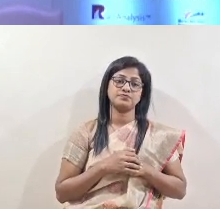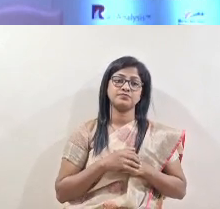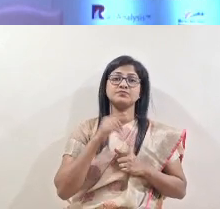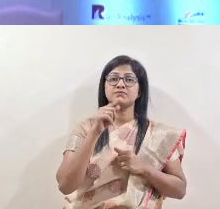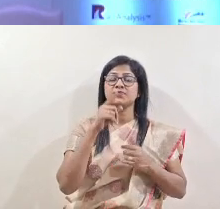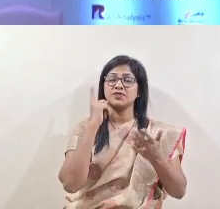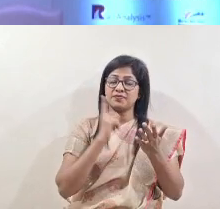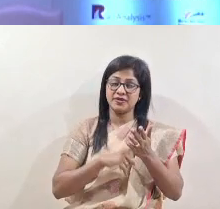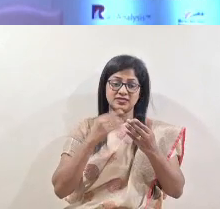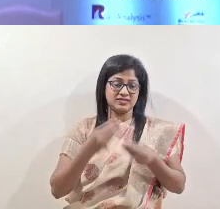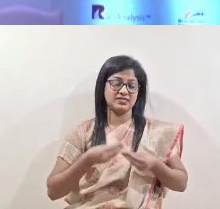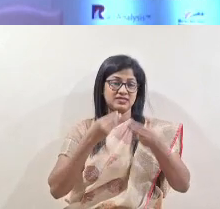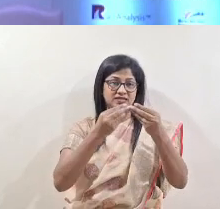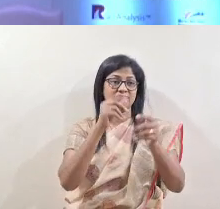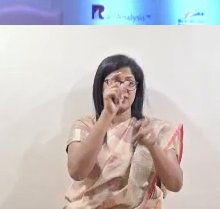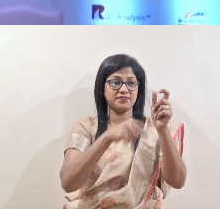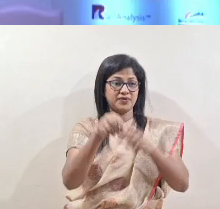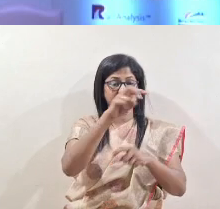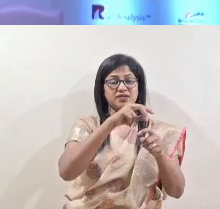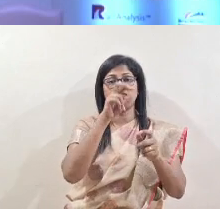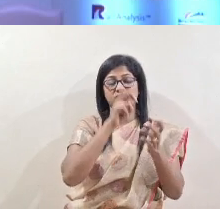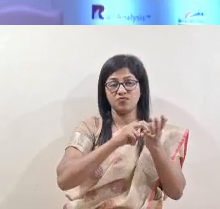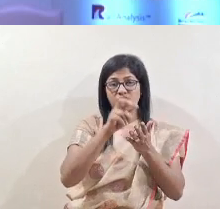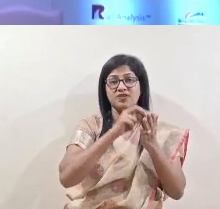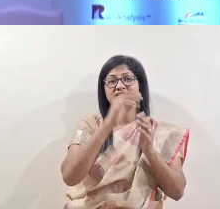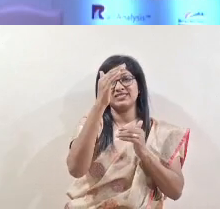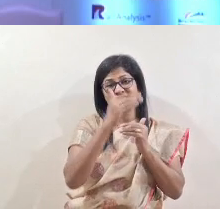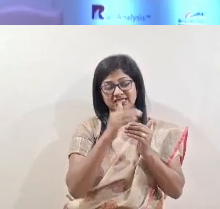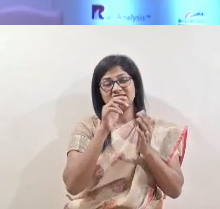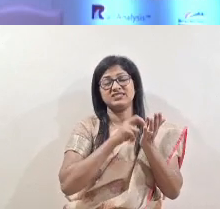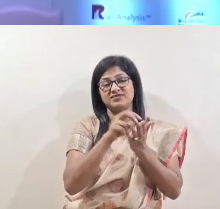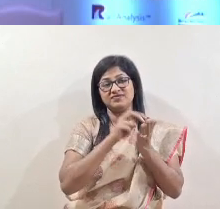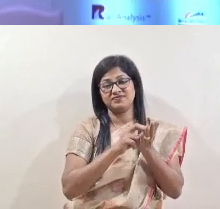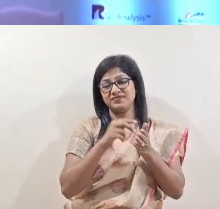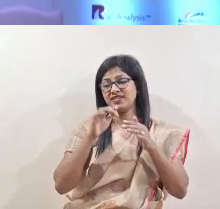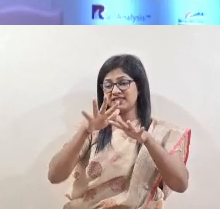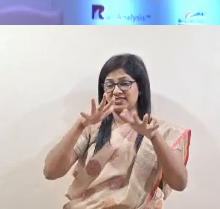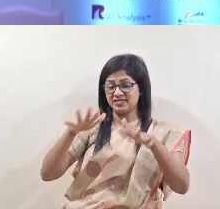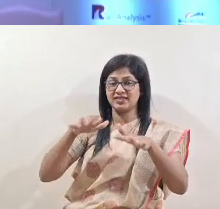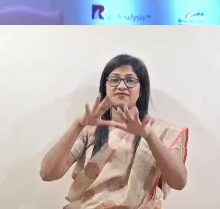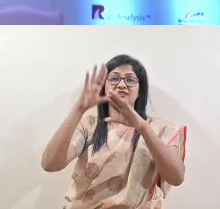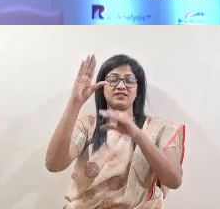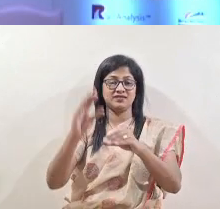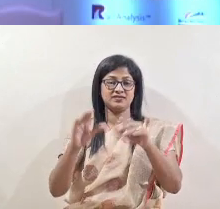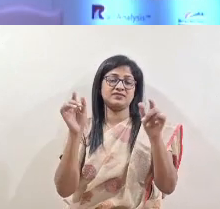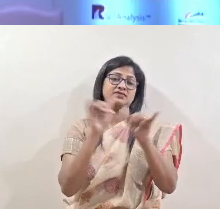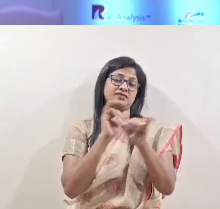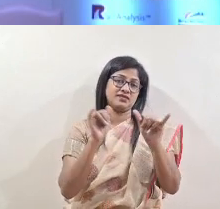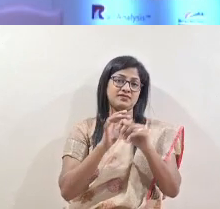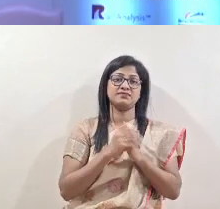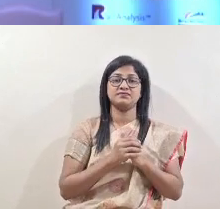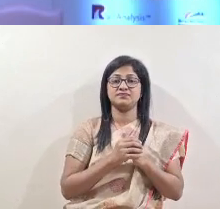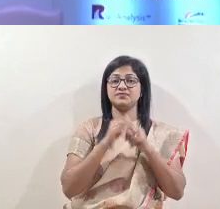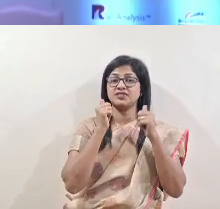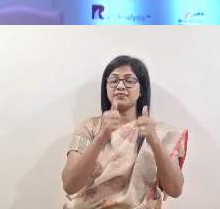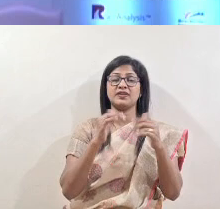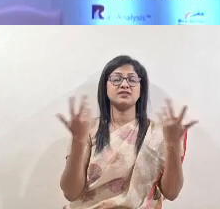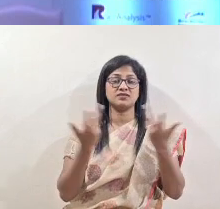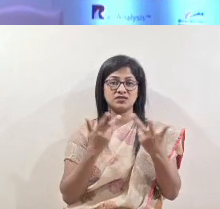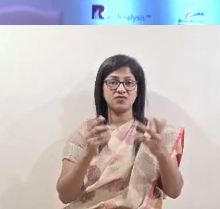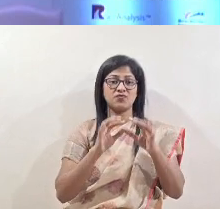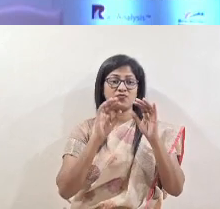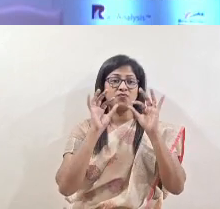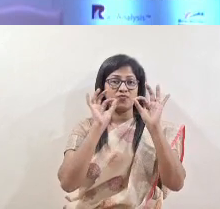should be provided in such a way that pedestrians need to walk as less as possible, and the volume of the incoming traffic should be also low. The best way to achieve this can be